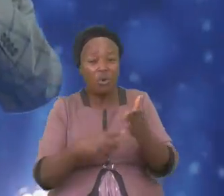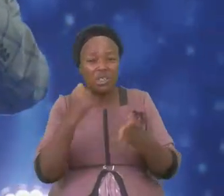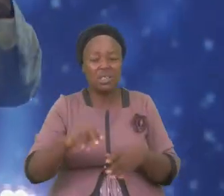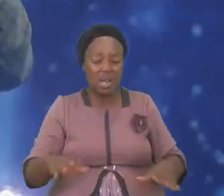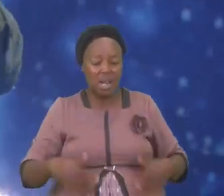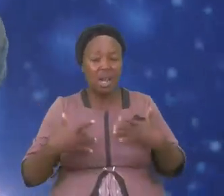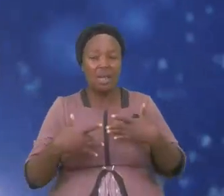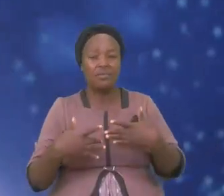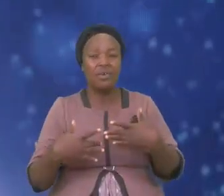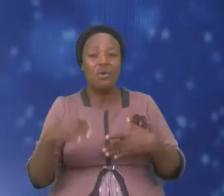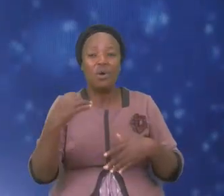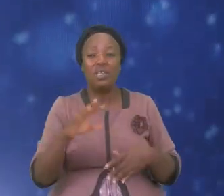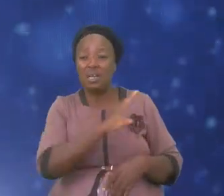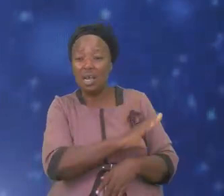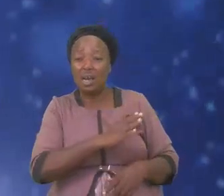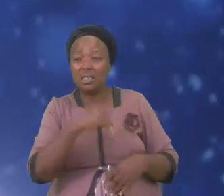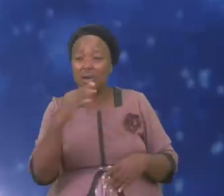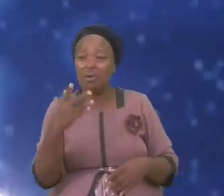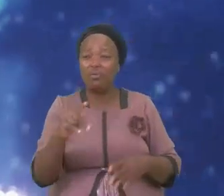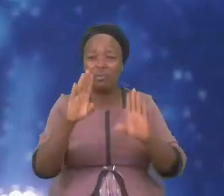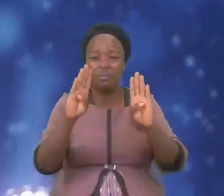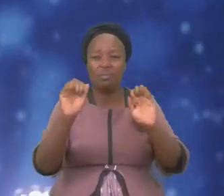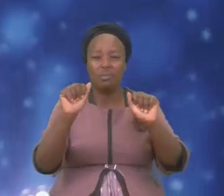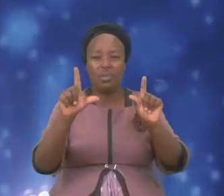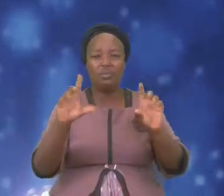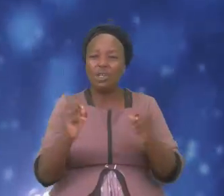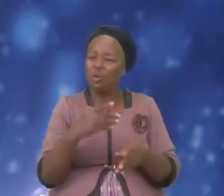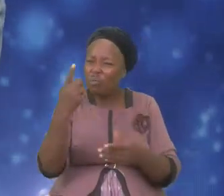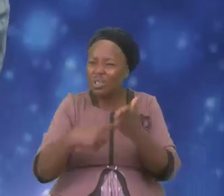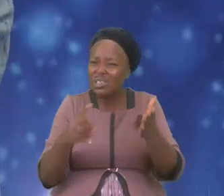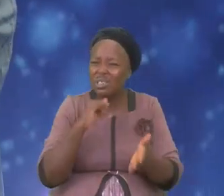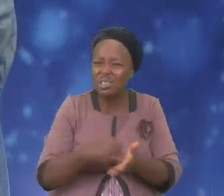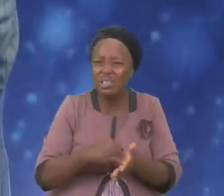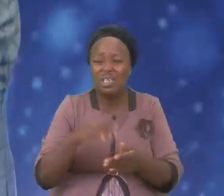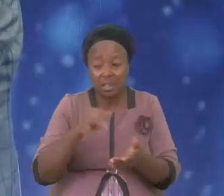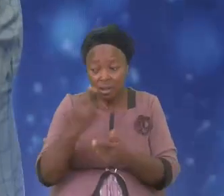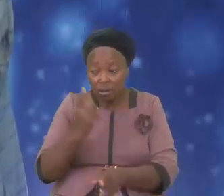humiliated, everyone brainwashed, everyone defiled, everyone